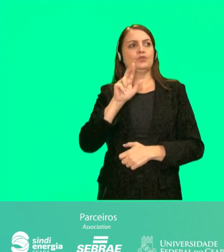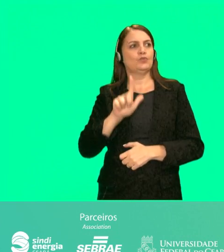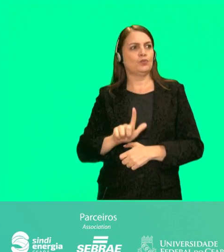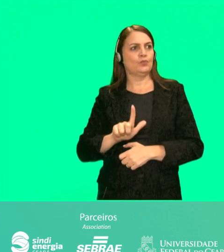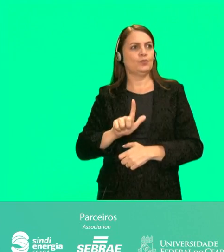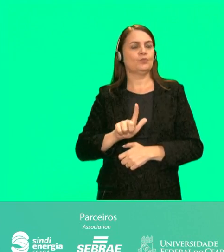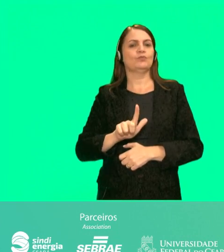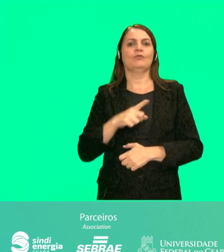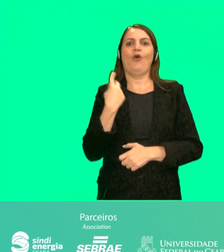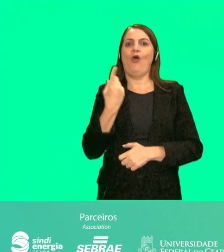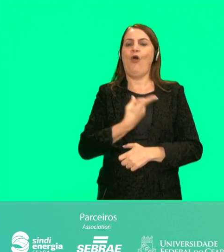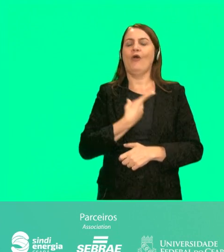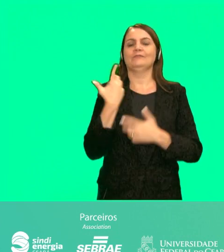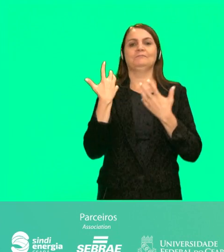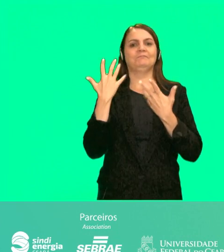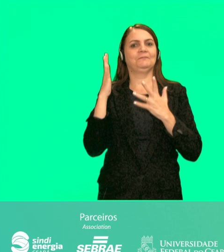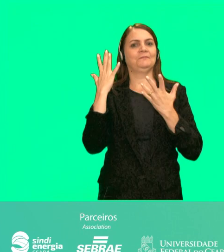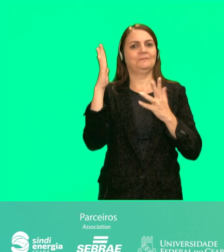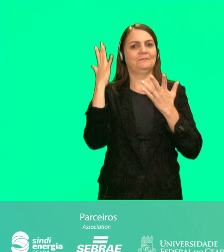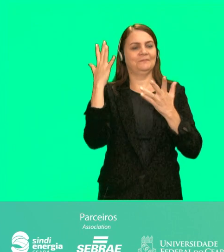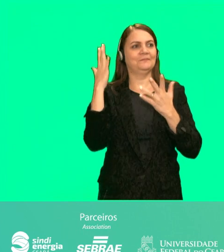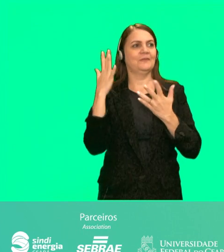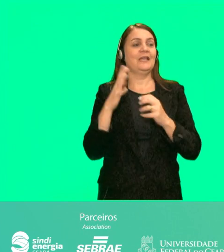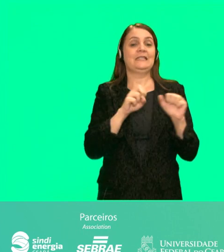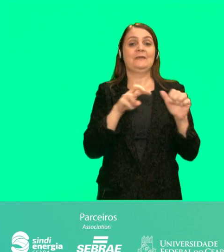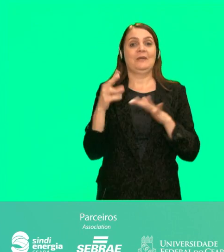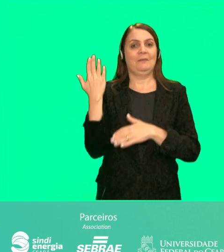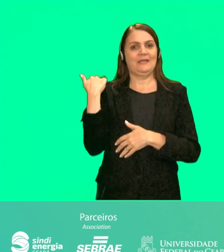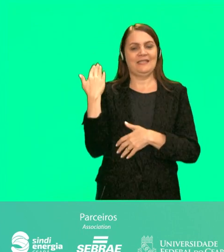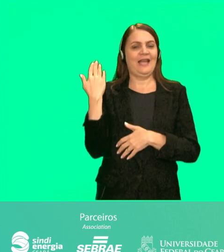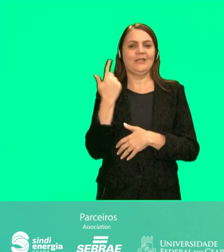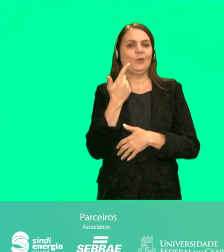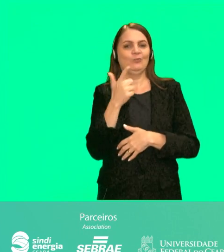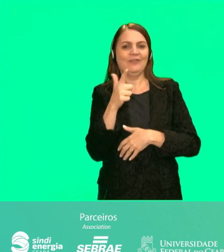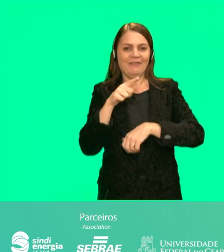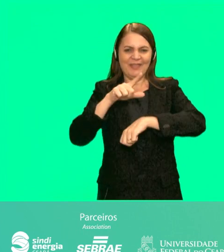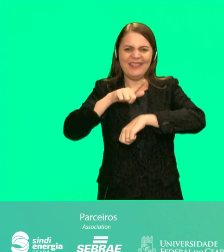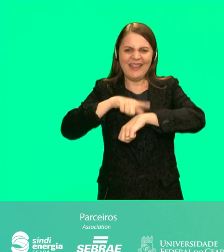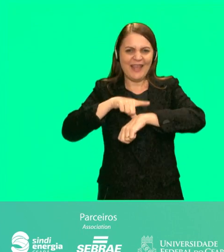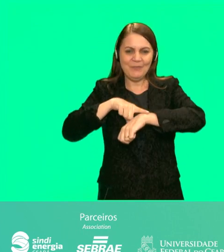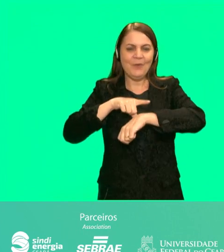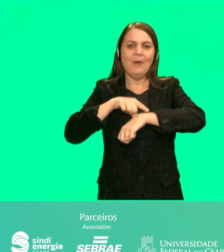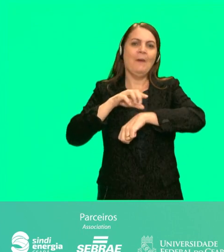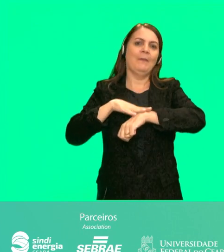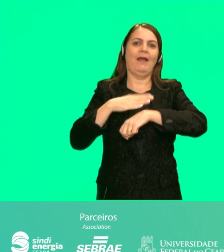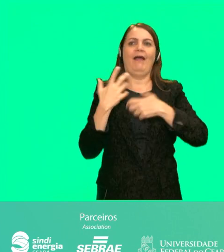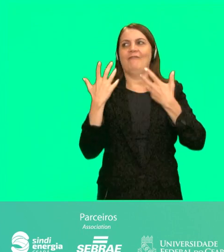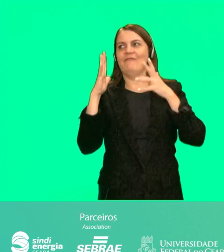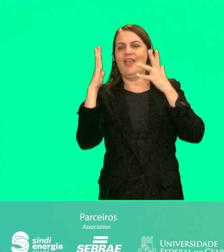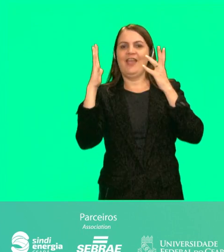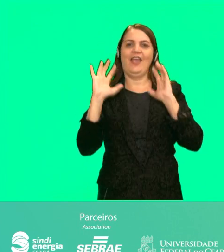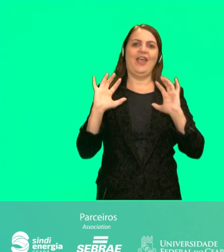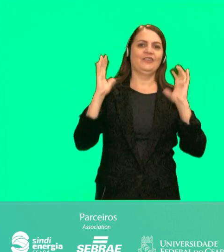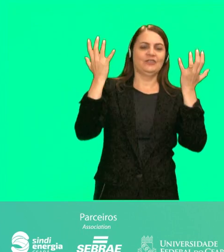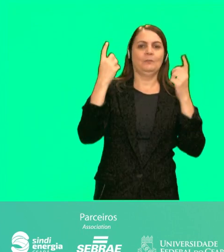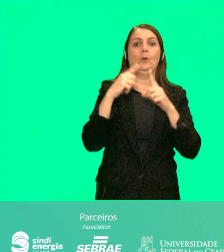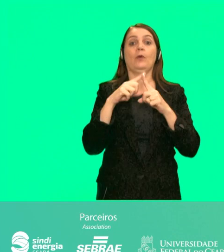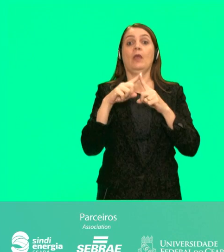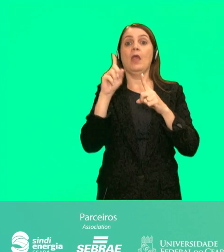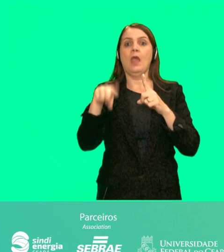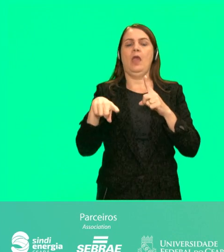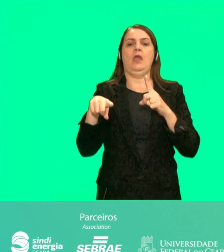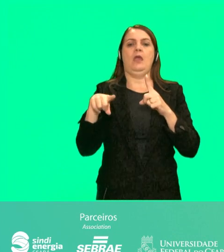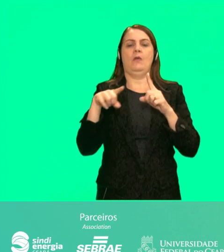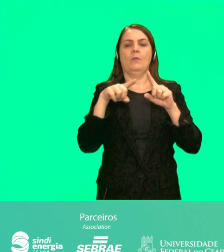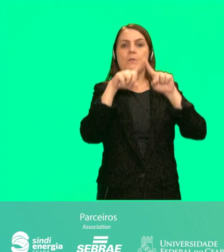and we celebrated this intensely. Last week we didn't have enough time to do that, but it is a very